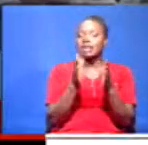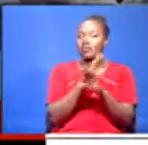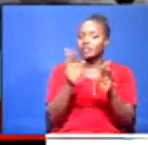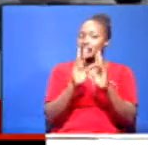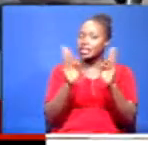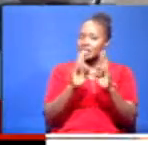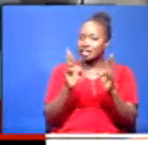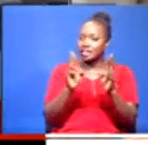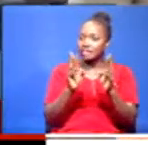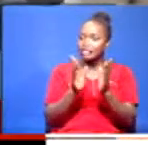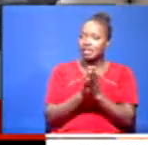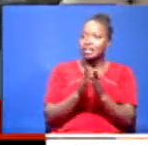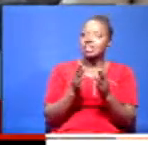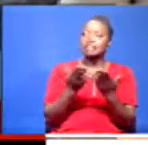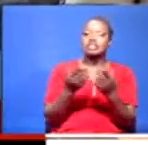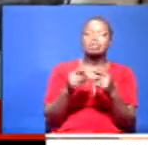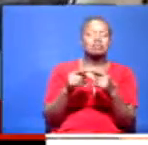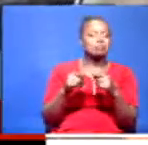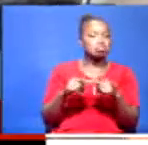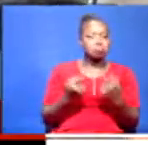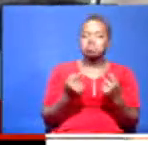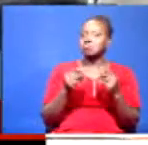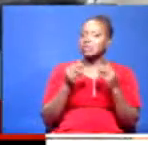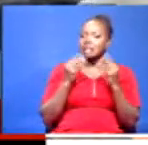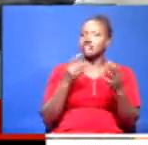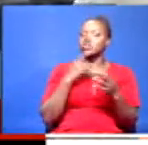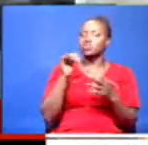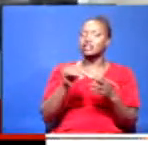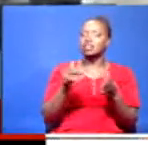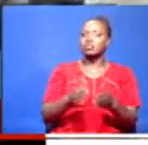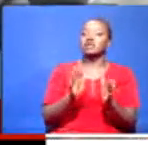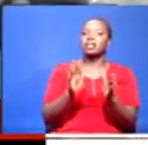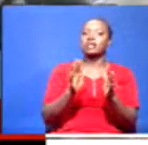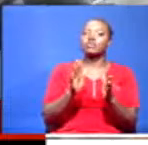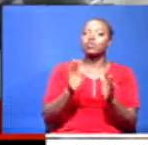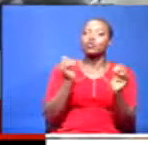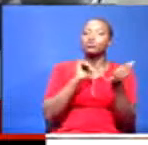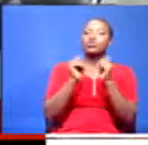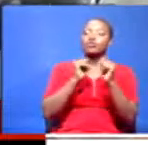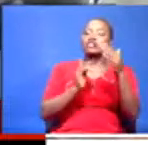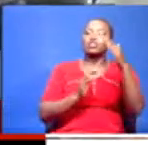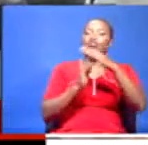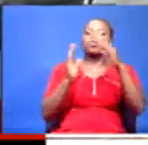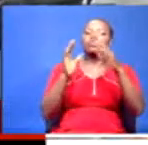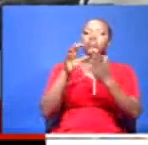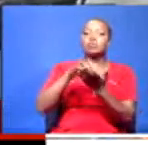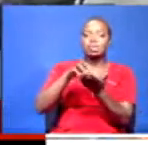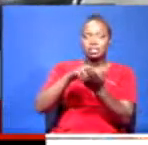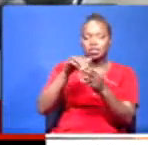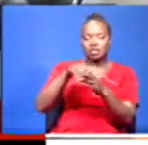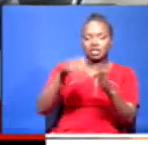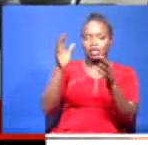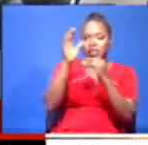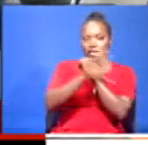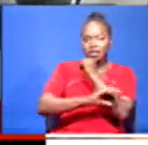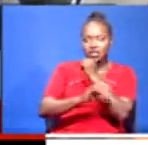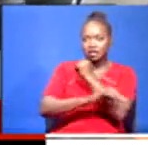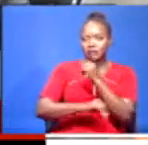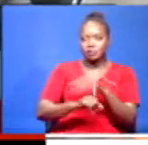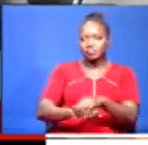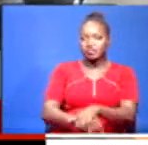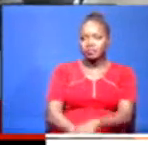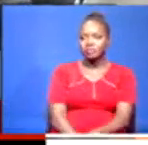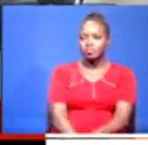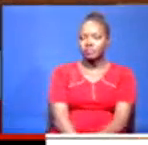be untied, as he alleges, so that he can be allowed to vie for the top seat in the country. Serafina Robi for